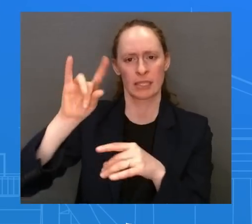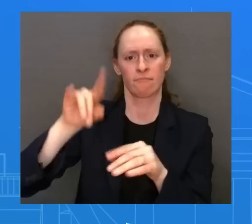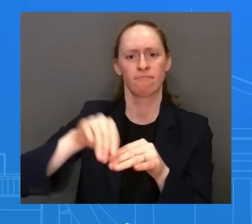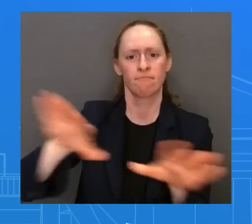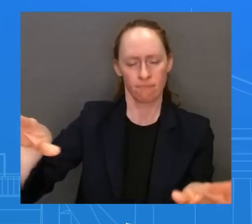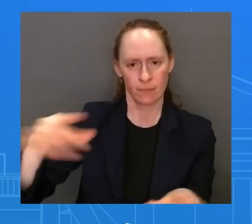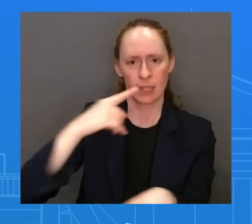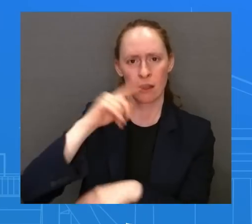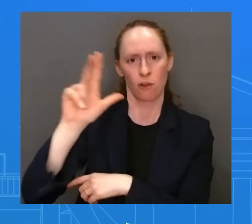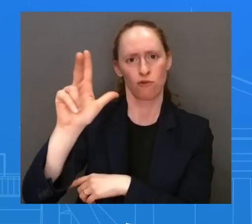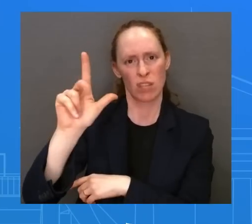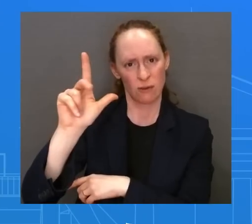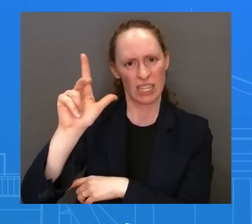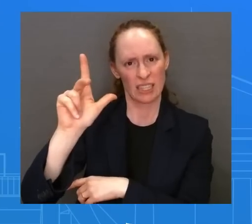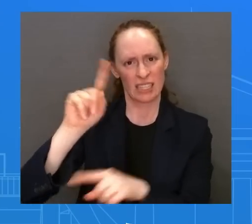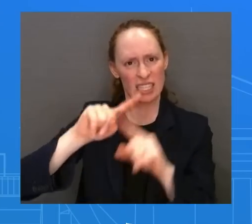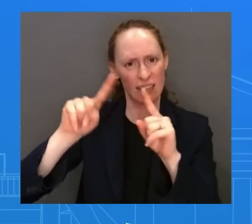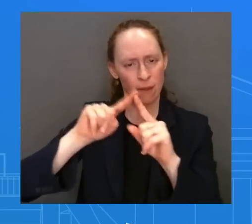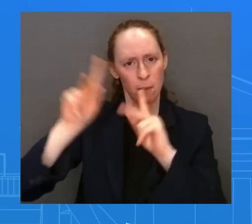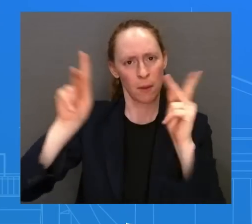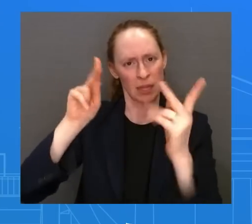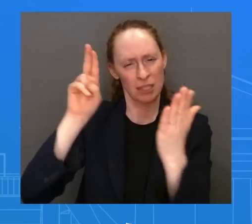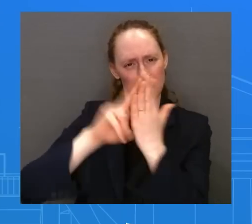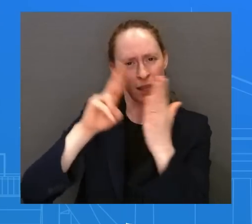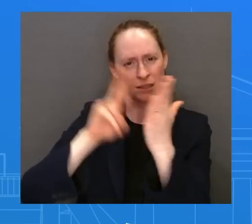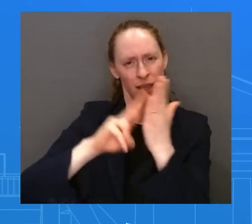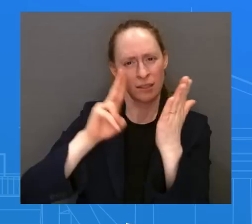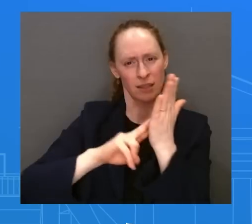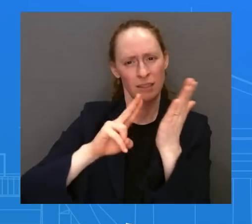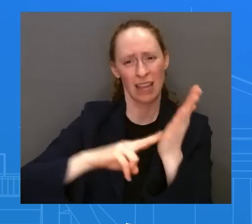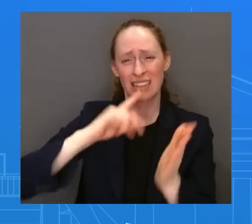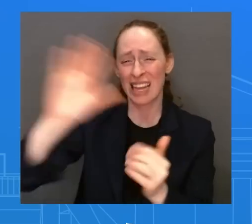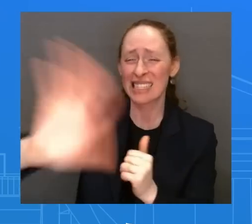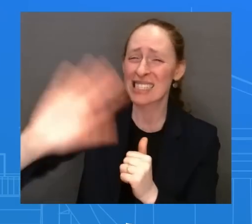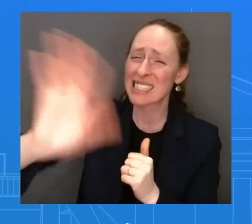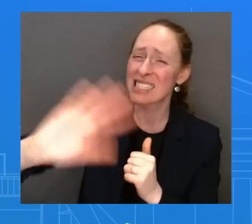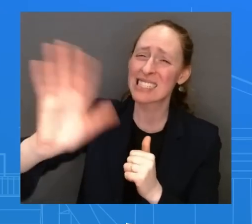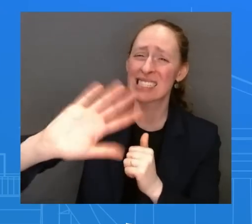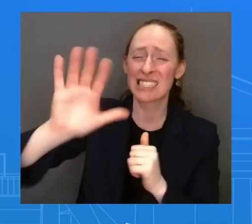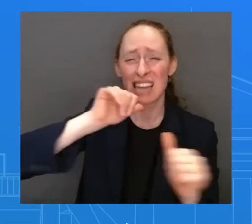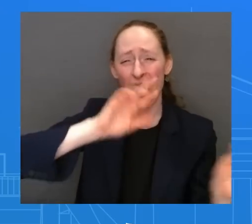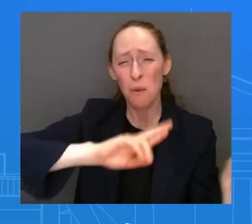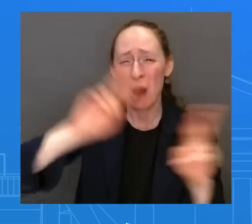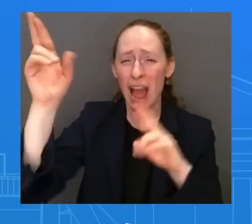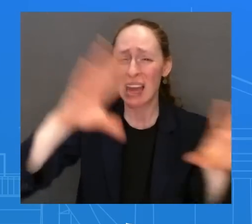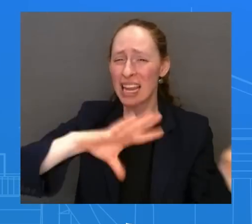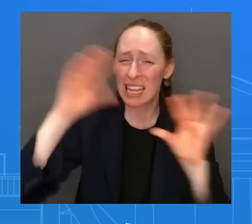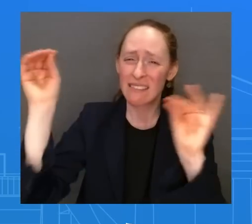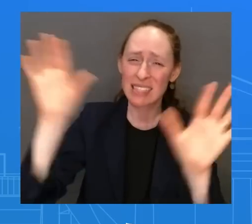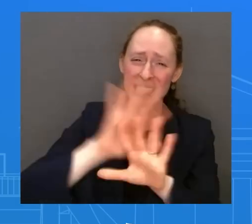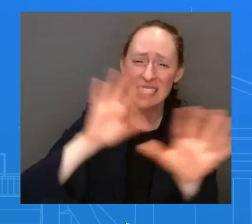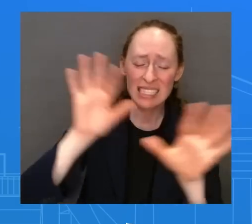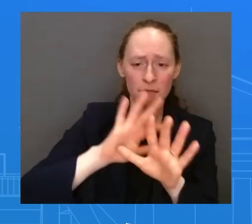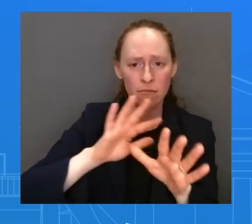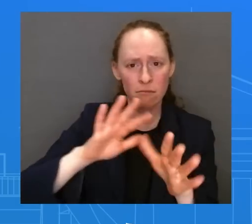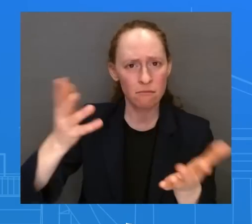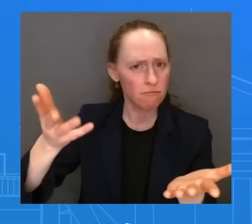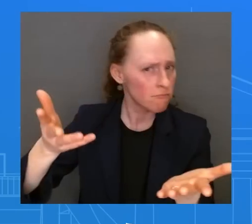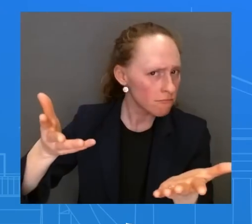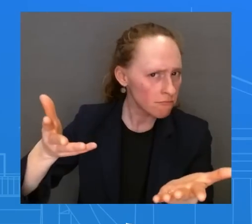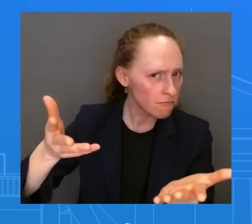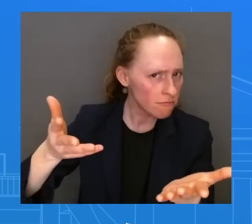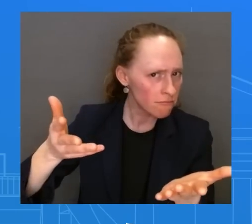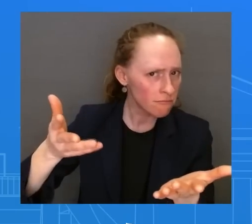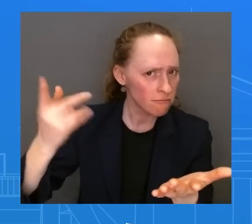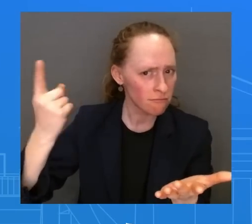this review take that descent cable into account uh you'll have to talk to the state department the state department conducted an